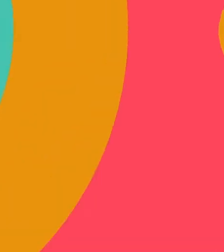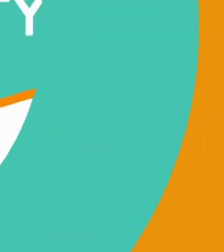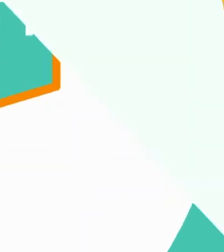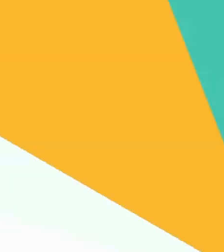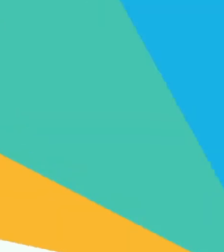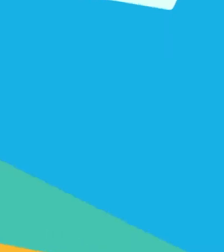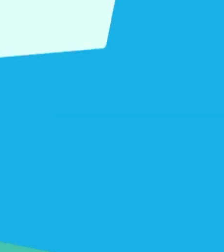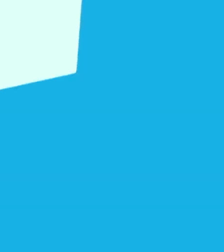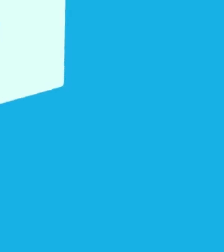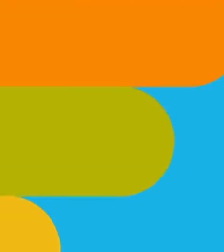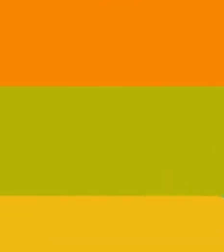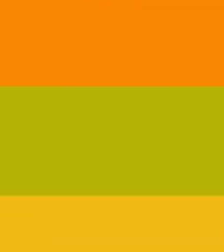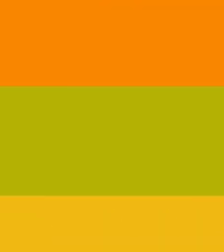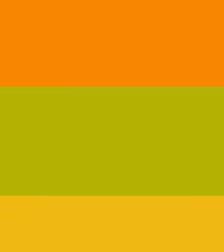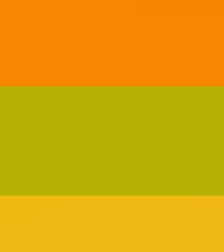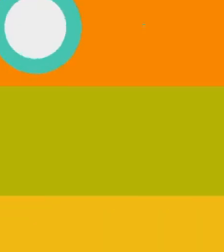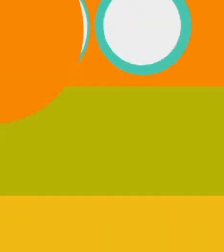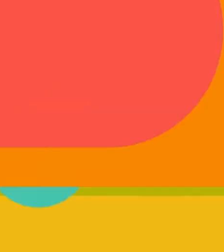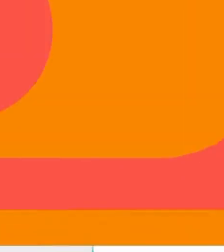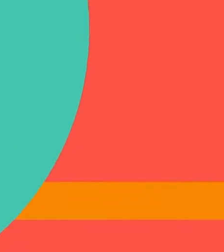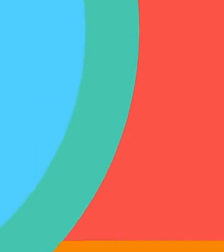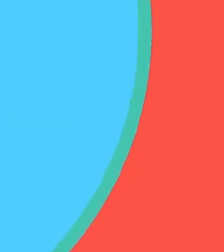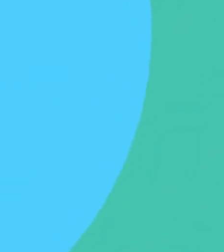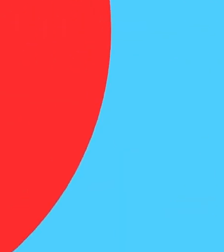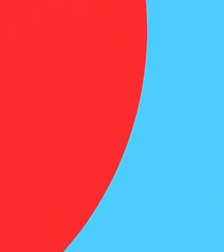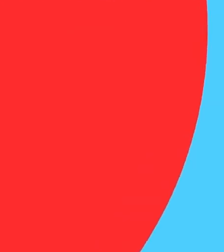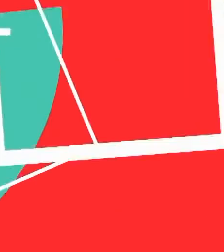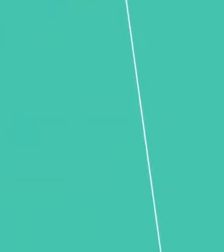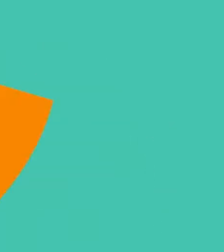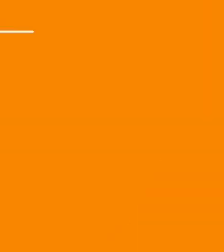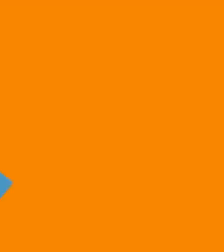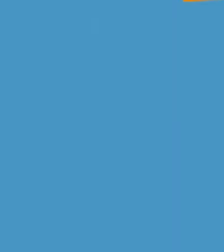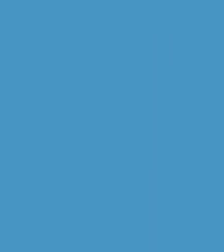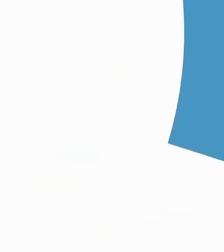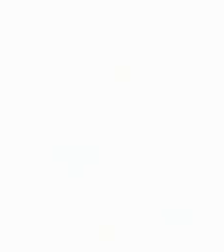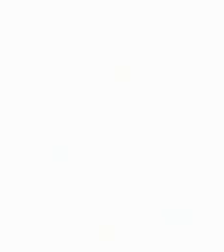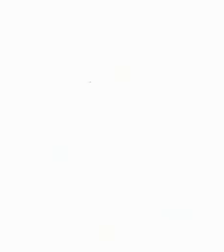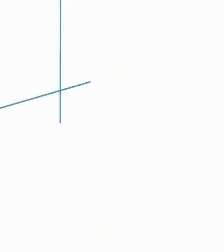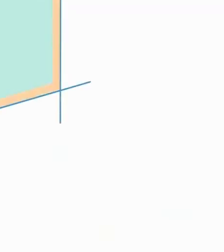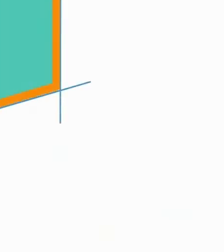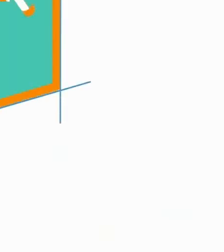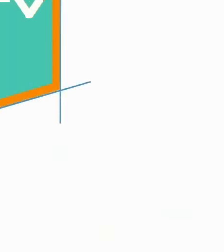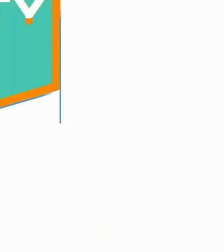If you would like to access TalkAbility for the visually impaired, please visit our Facebook page.